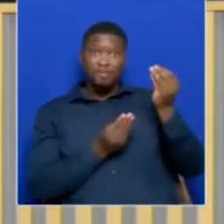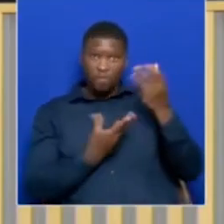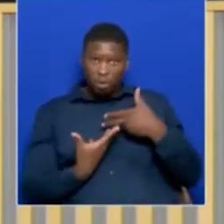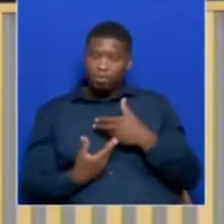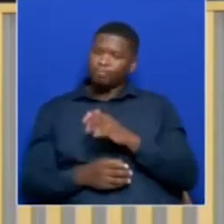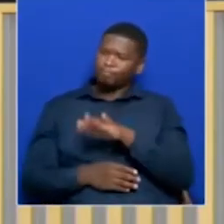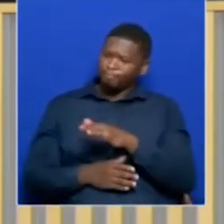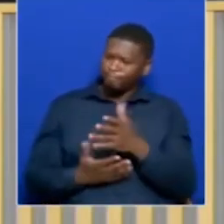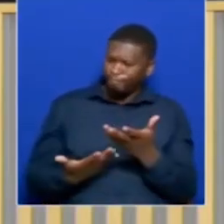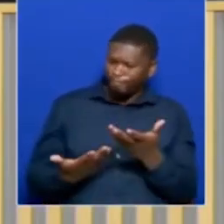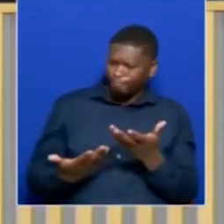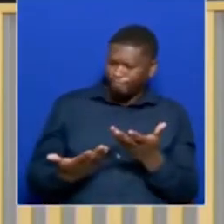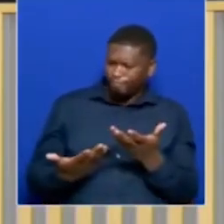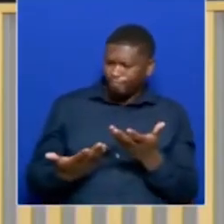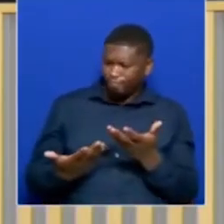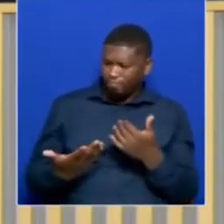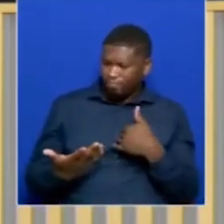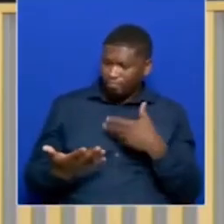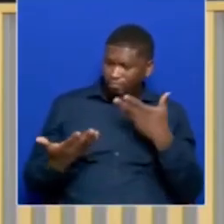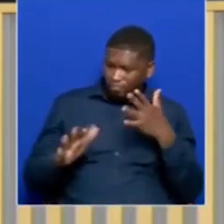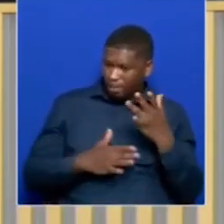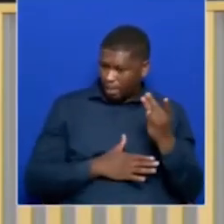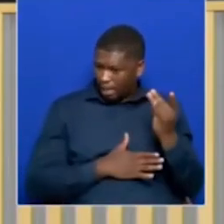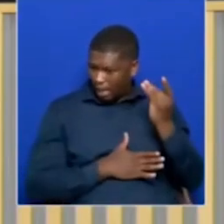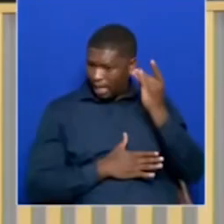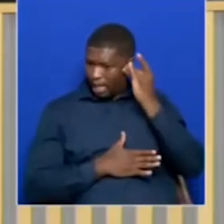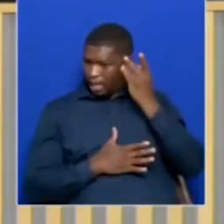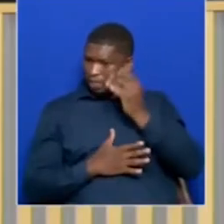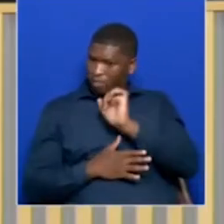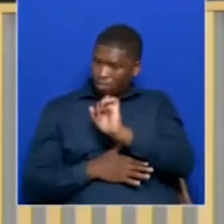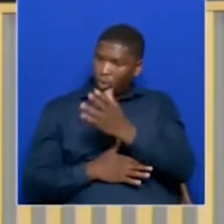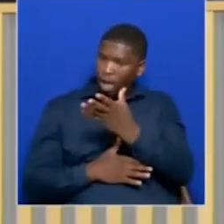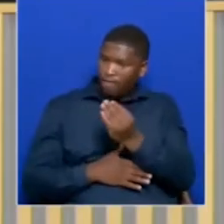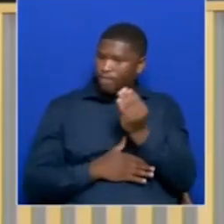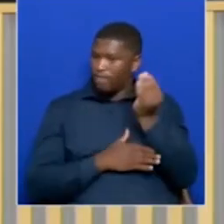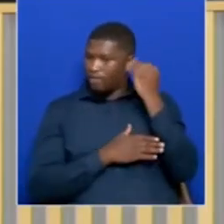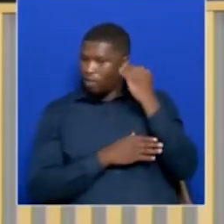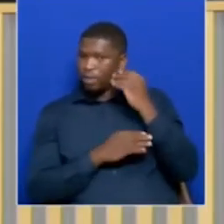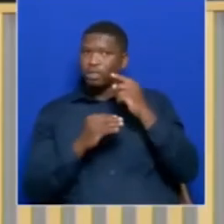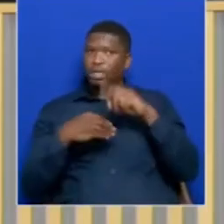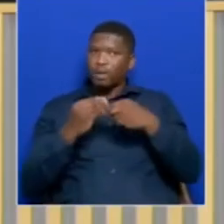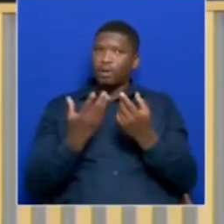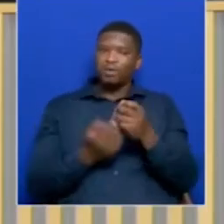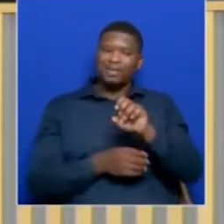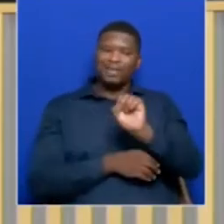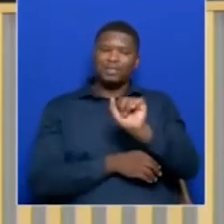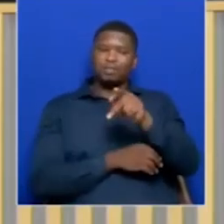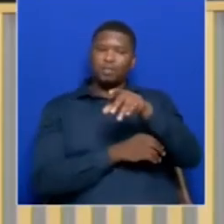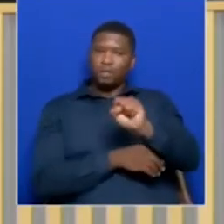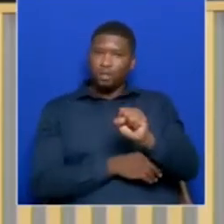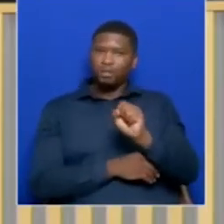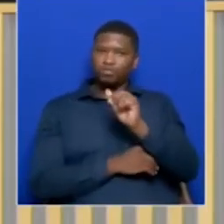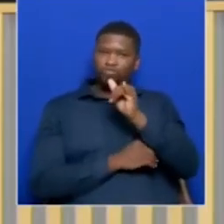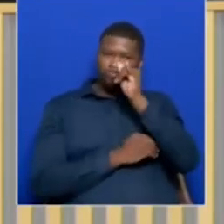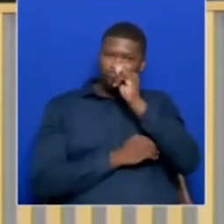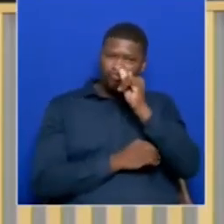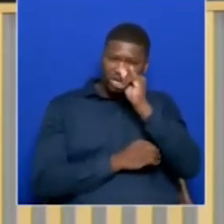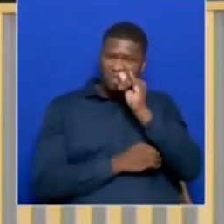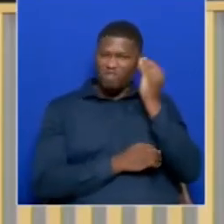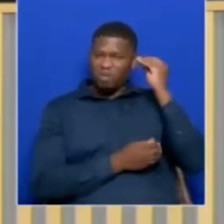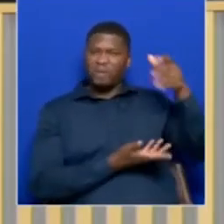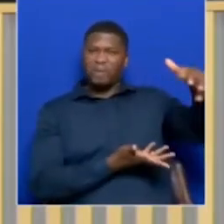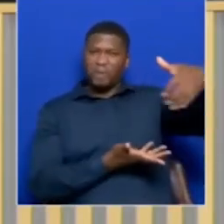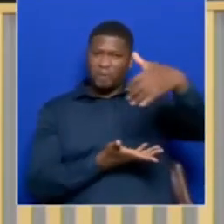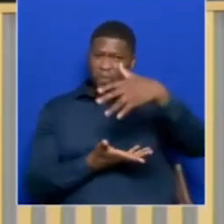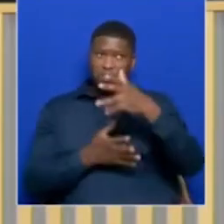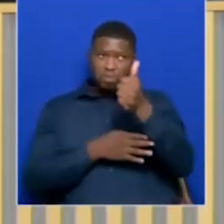he heard that I have information about the SAPS Crime Intelligence officials who were involved in the